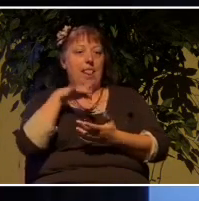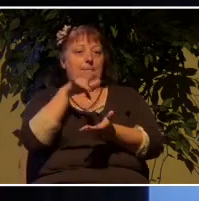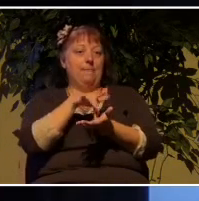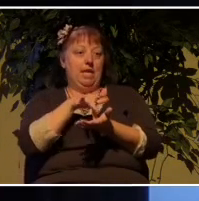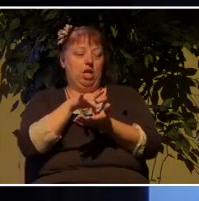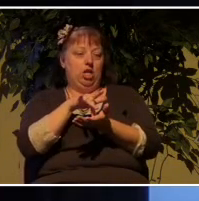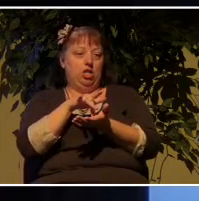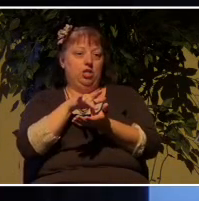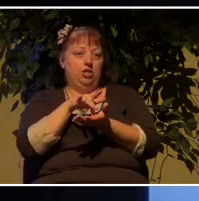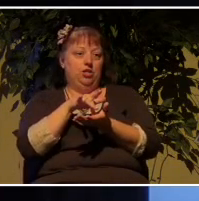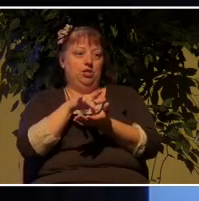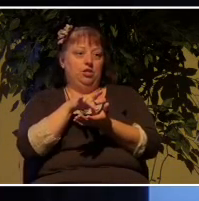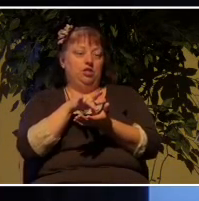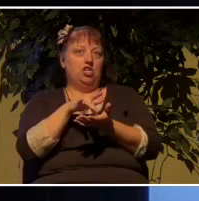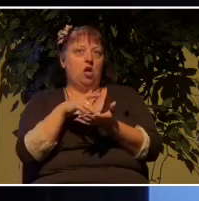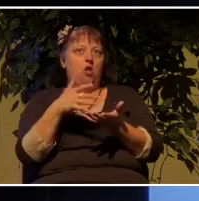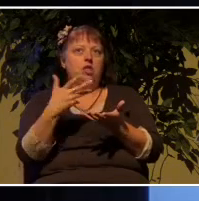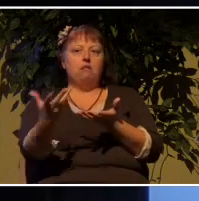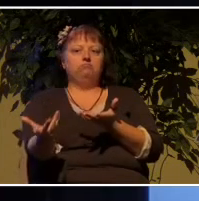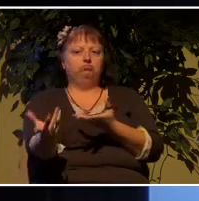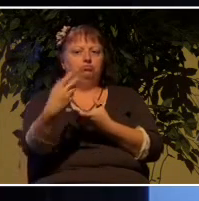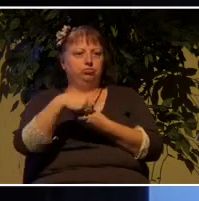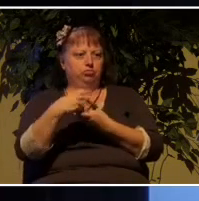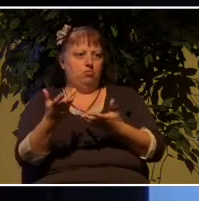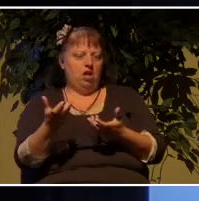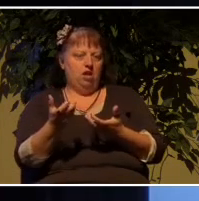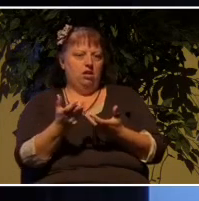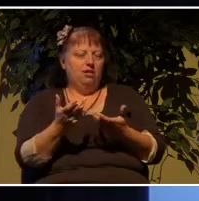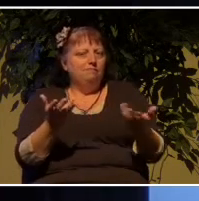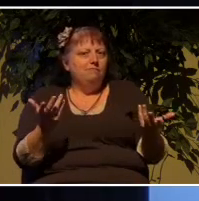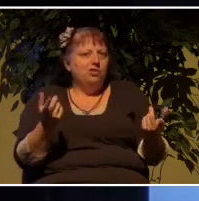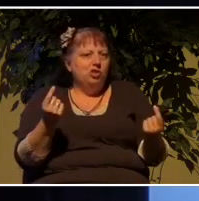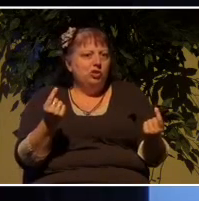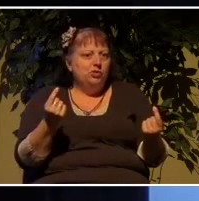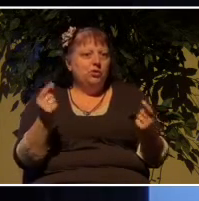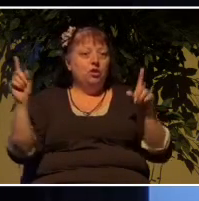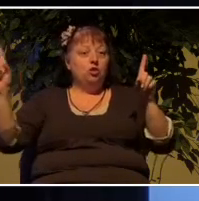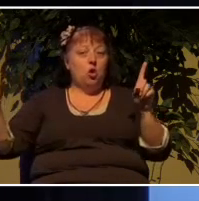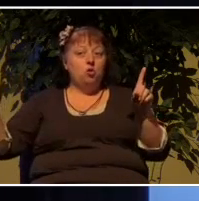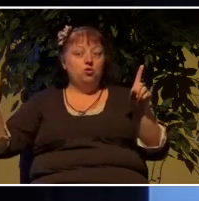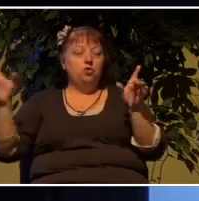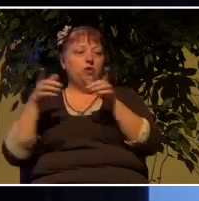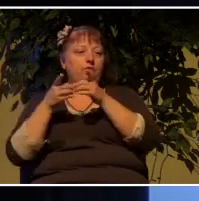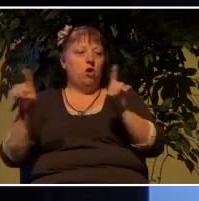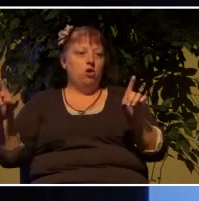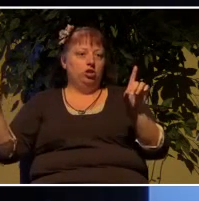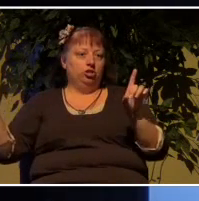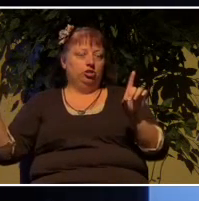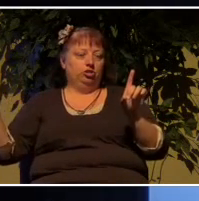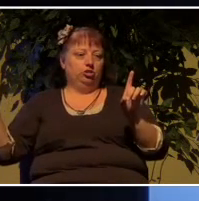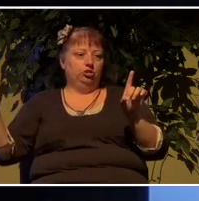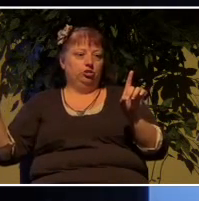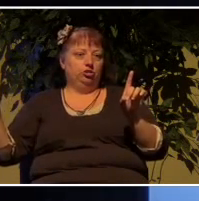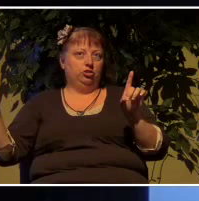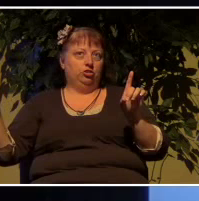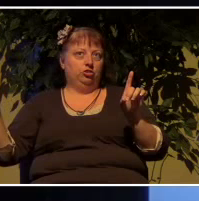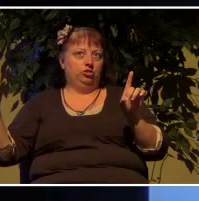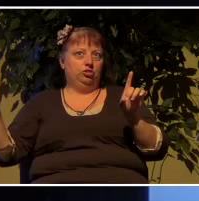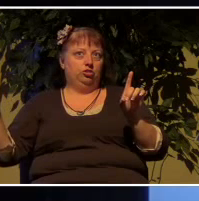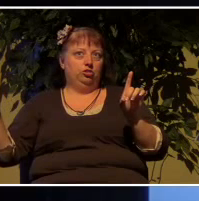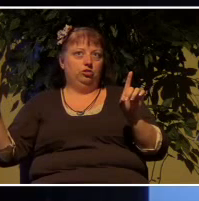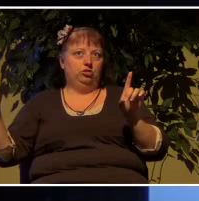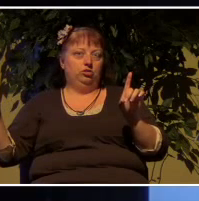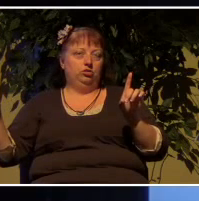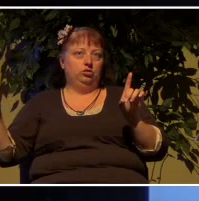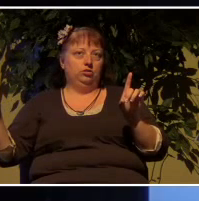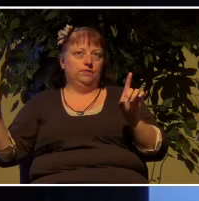were already married, so what do? They divorced each other. And in the process of divorcing each